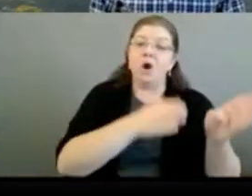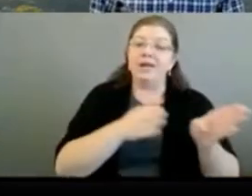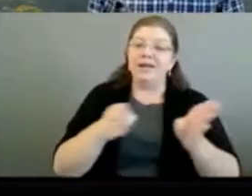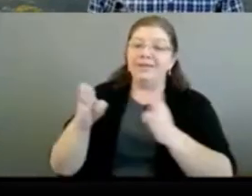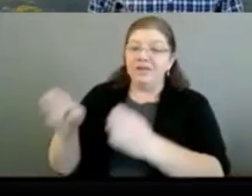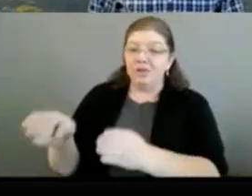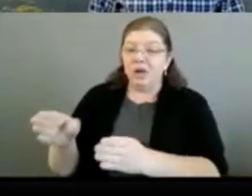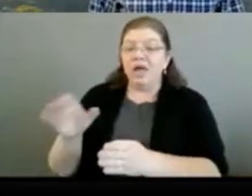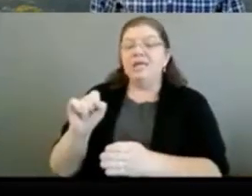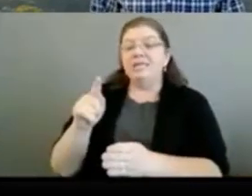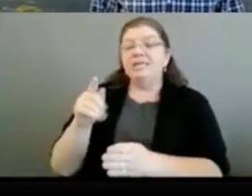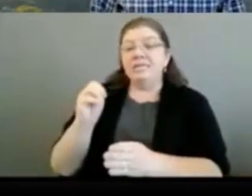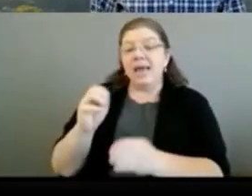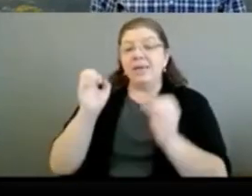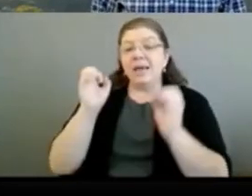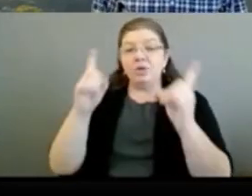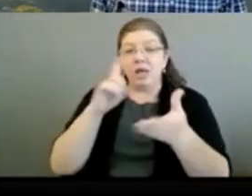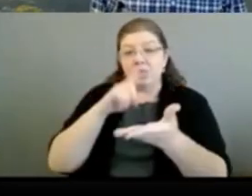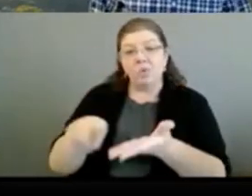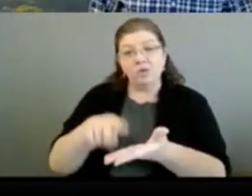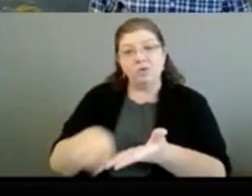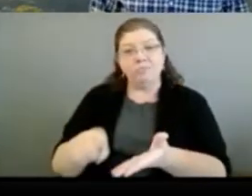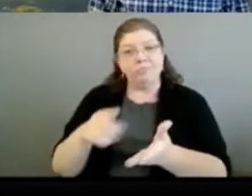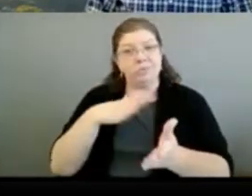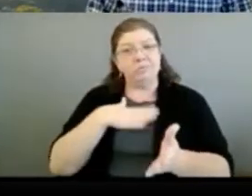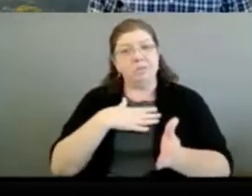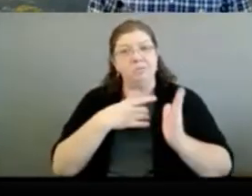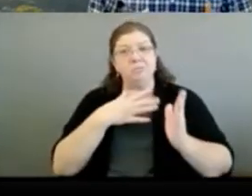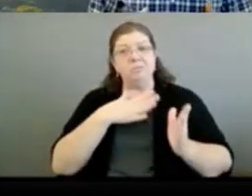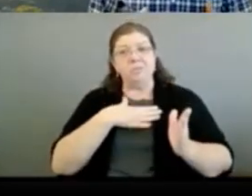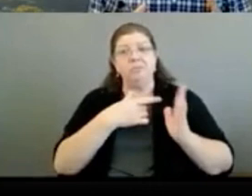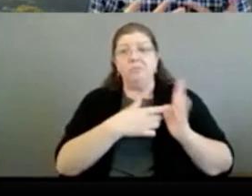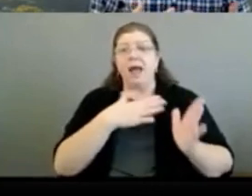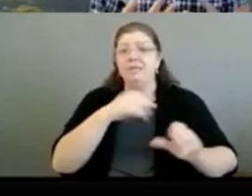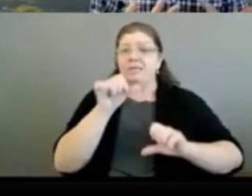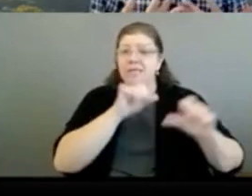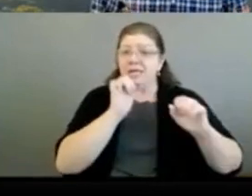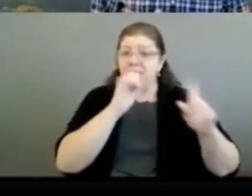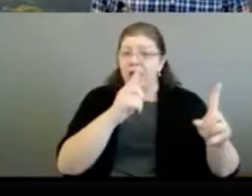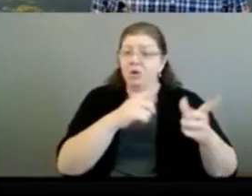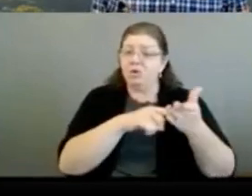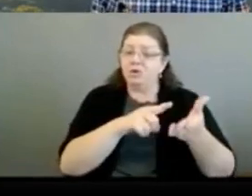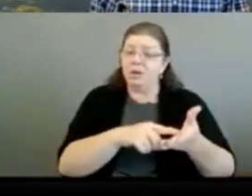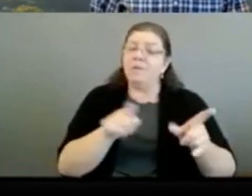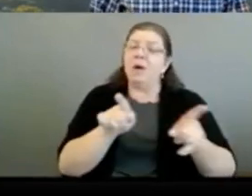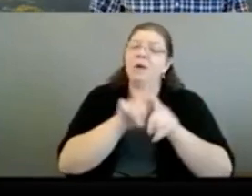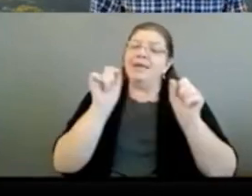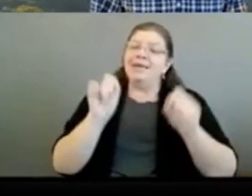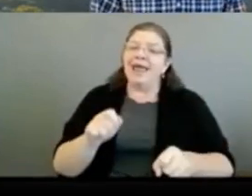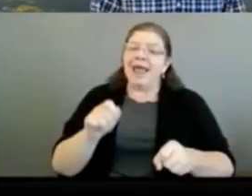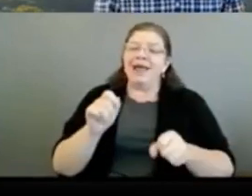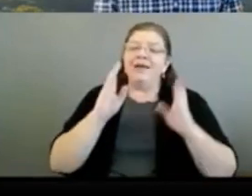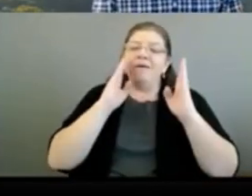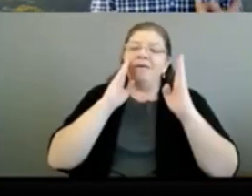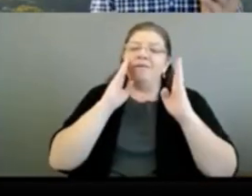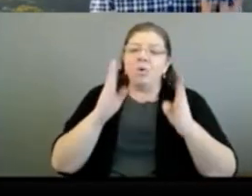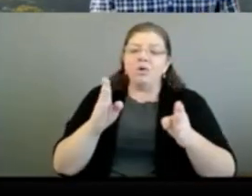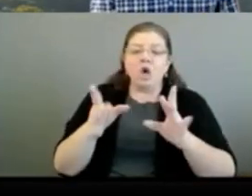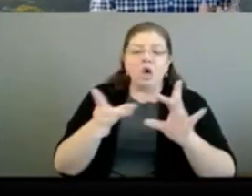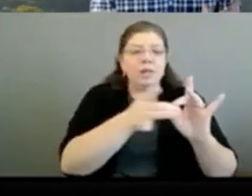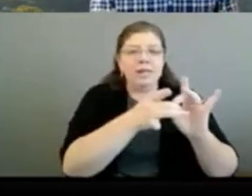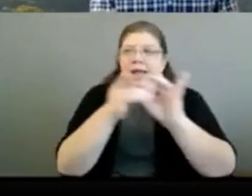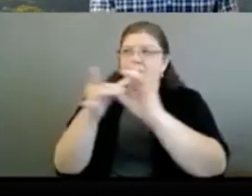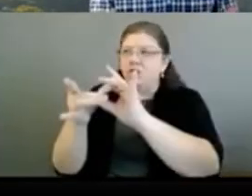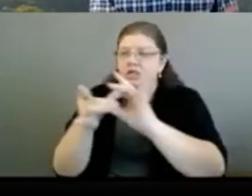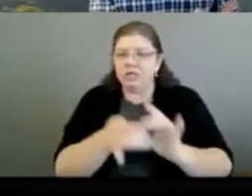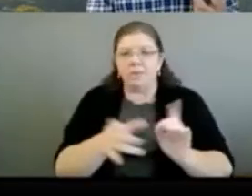STEM education research, this is the case in my science ed research, we can also focus on relationships between individuals through social